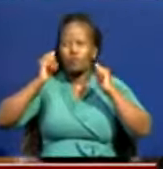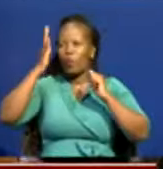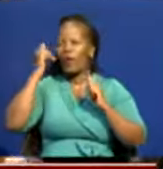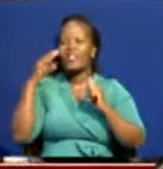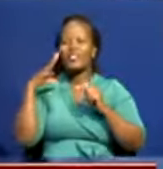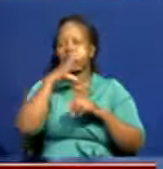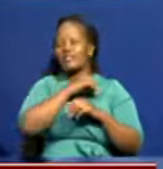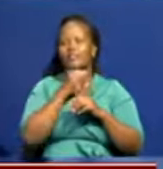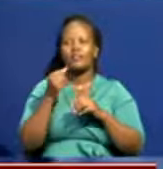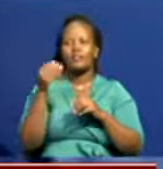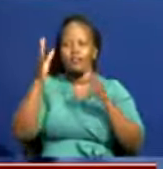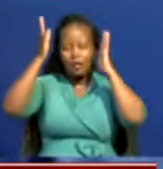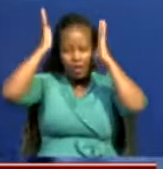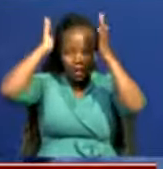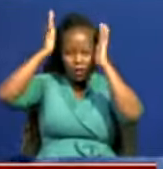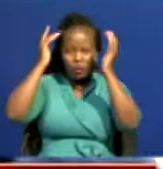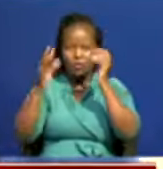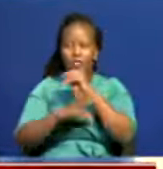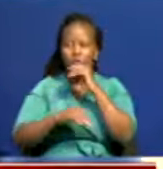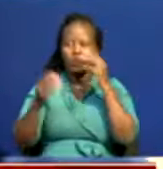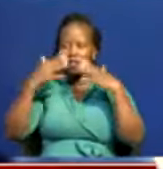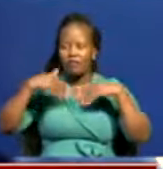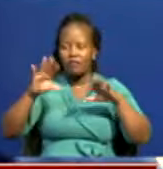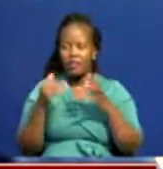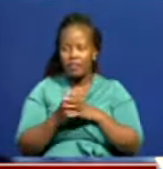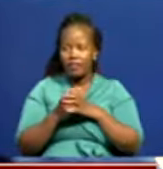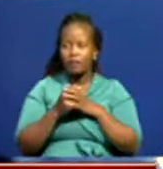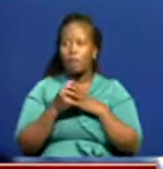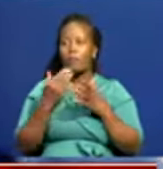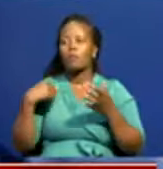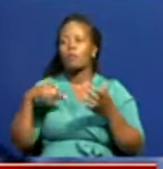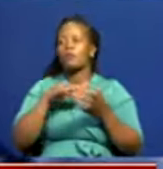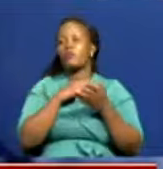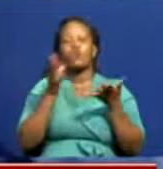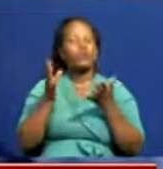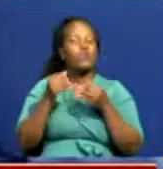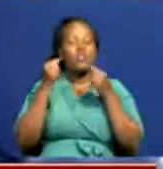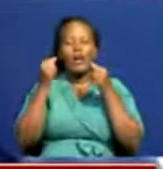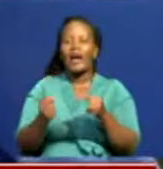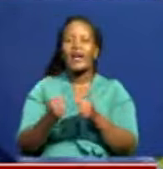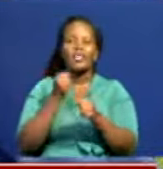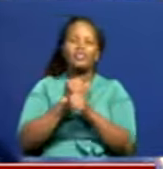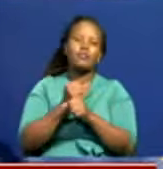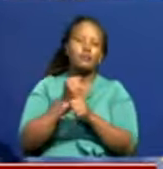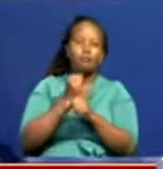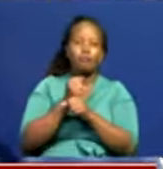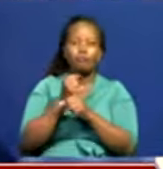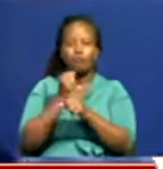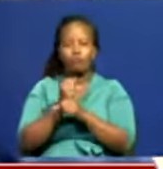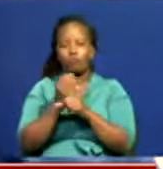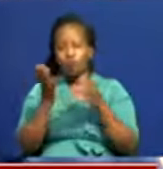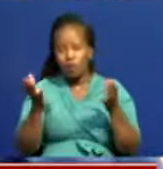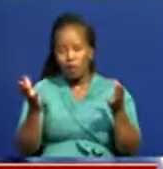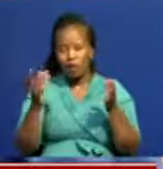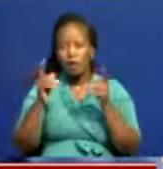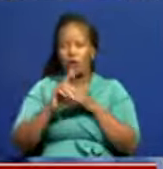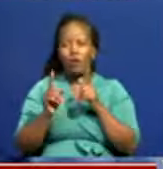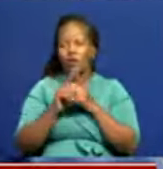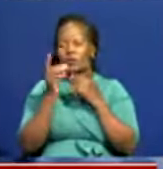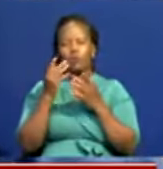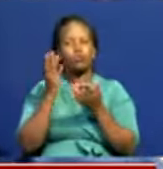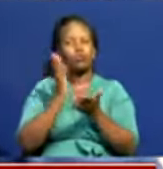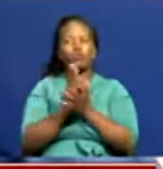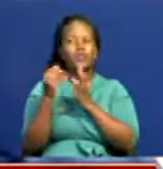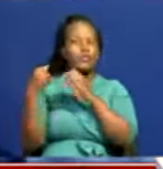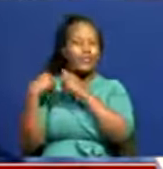donkey theft. Limu sisi atakutoweza kufanya kazi na kushirikiana venye tumekuwa na pia kazi ikakuwa mzito.